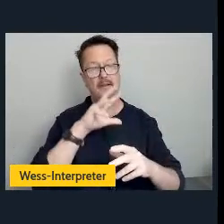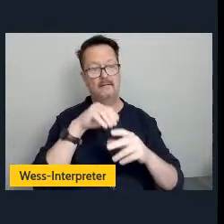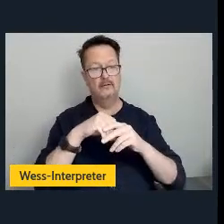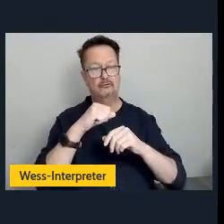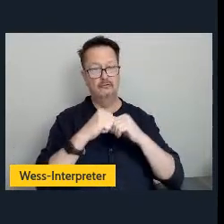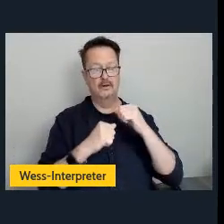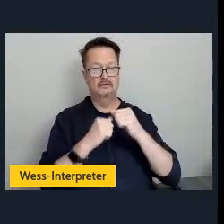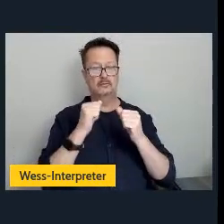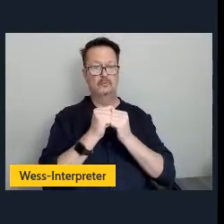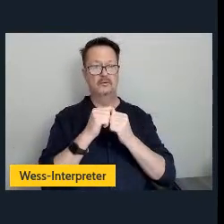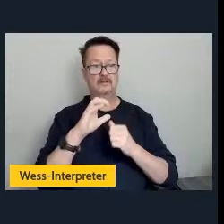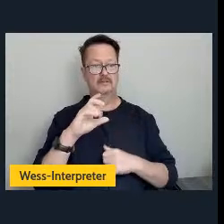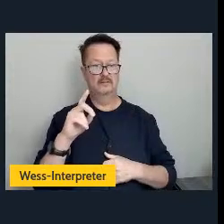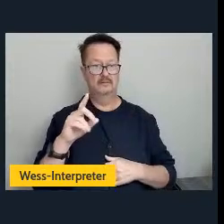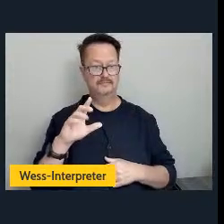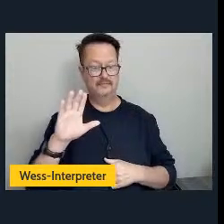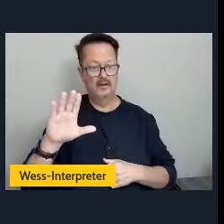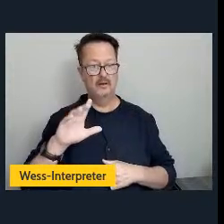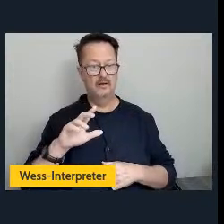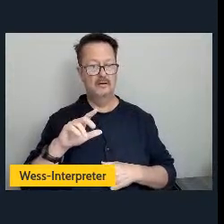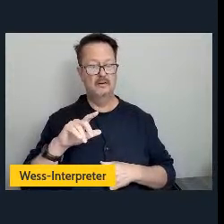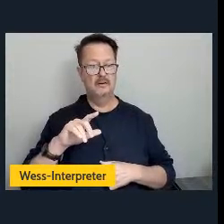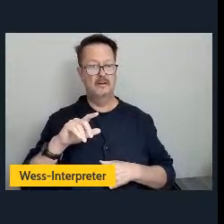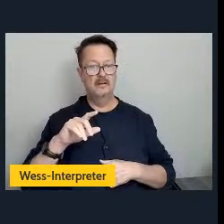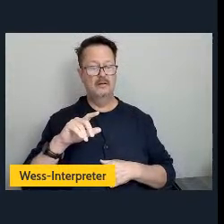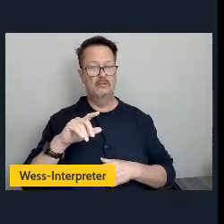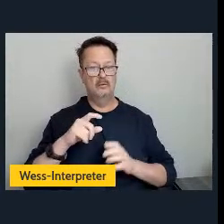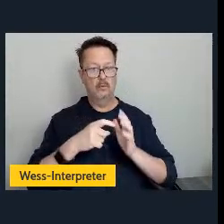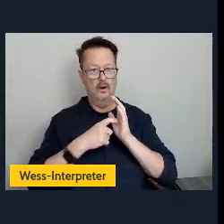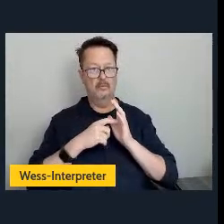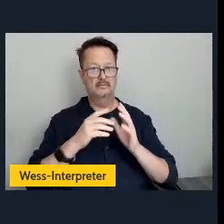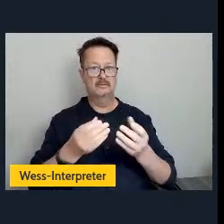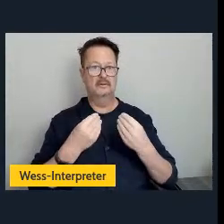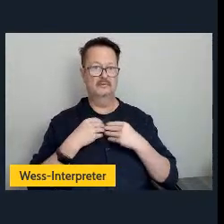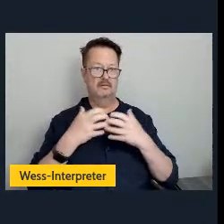these compliance requirements can bring a lot of challenges for builders.